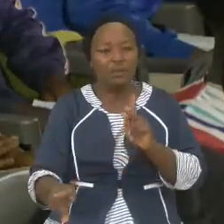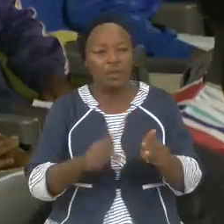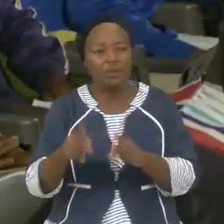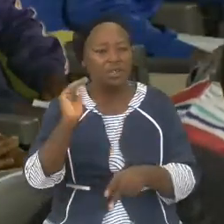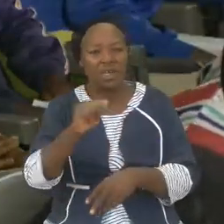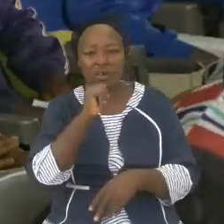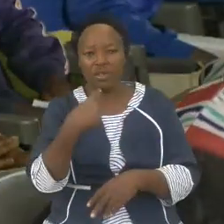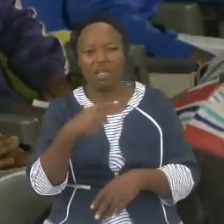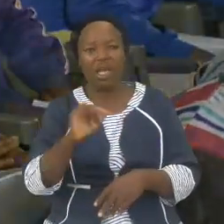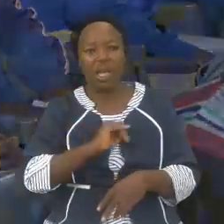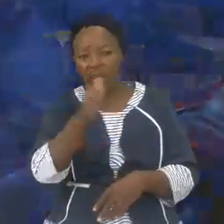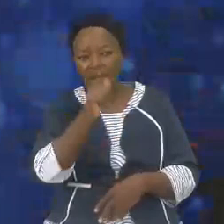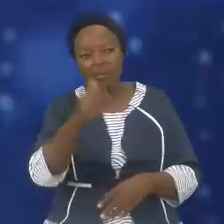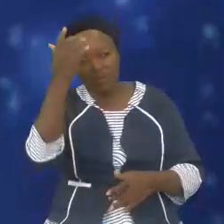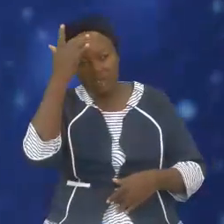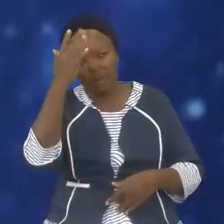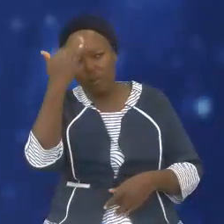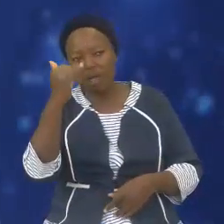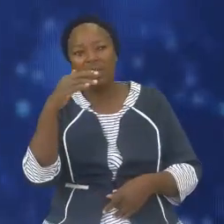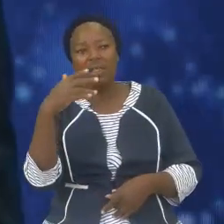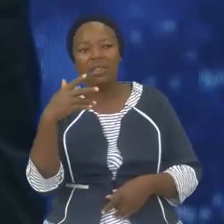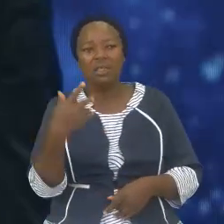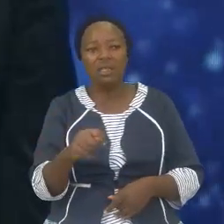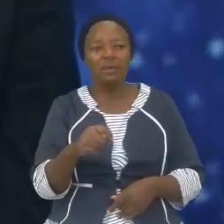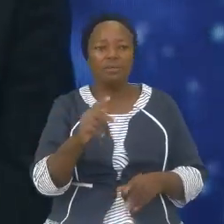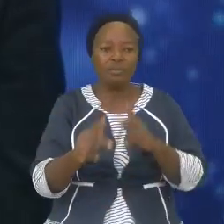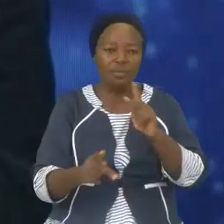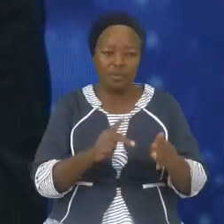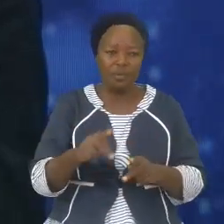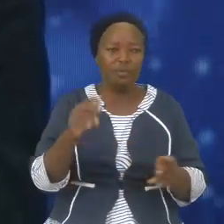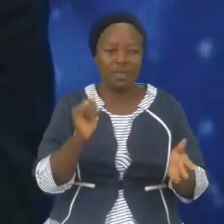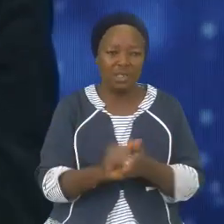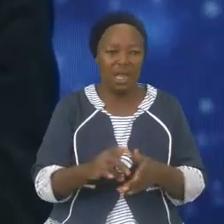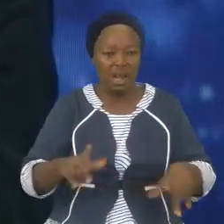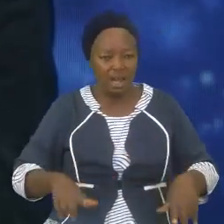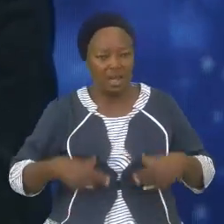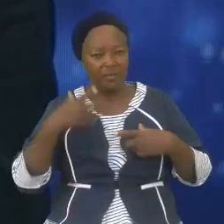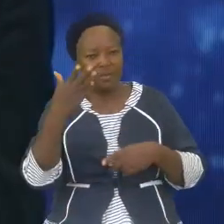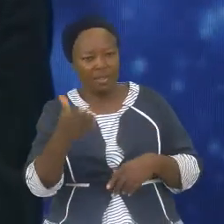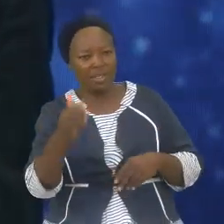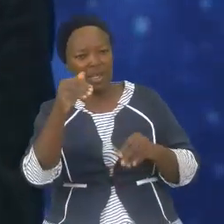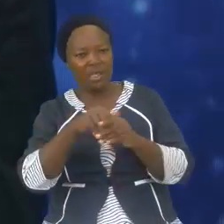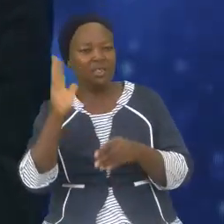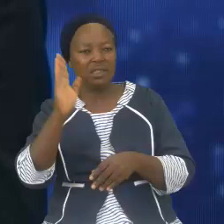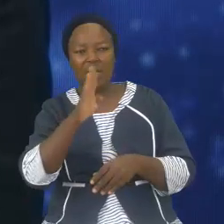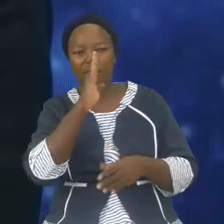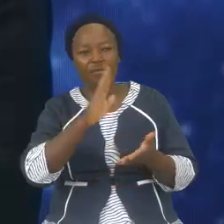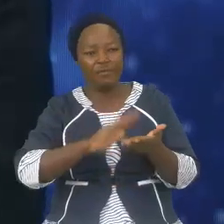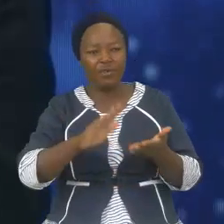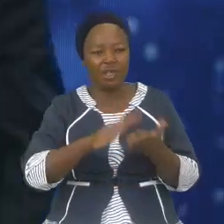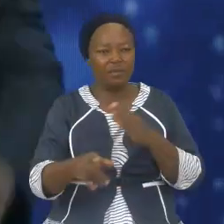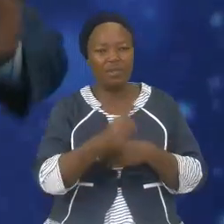am sick. Why? The people that dwell therein shall be forgiven